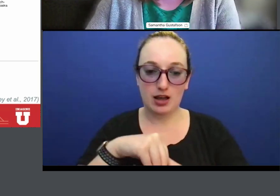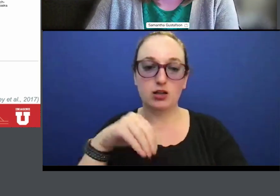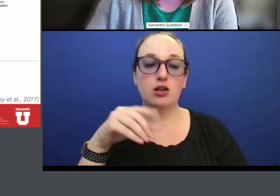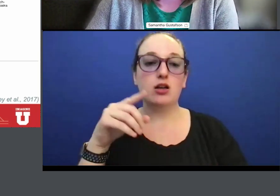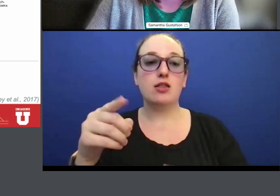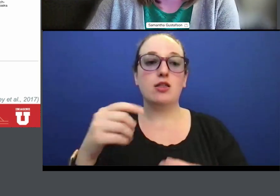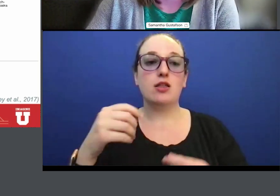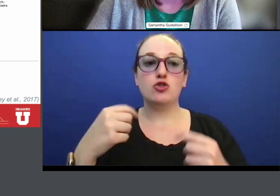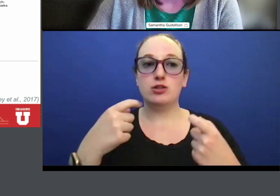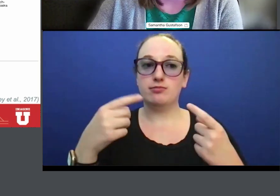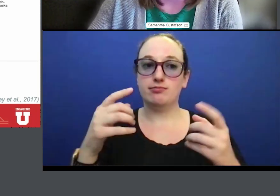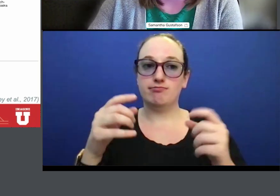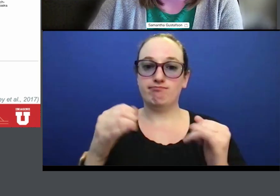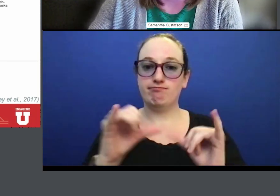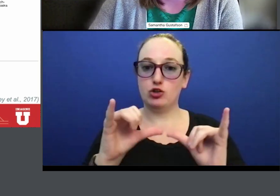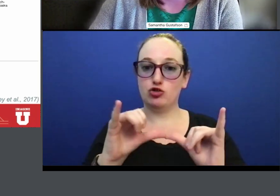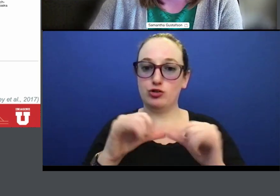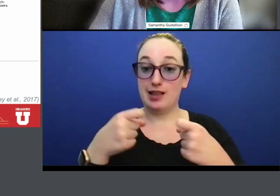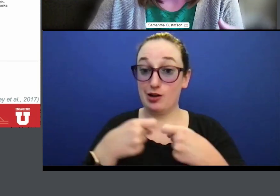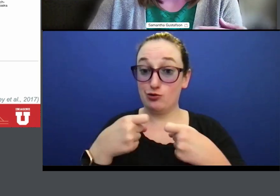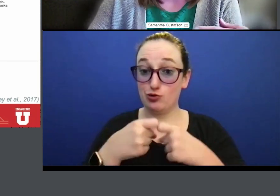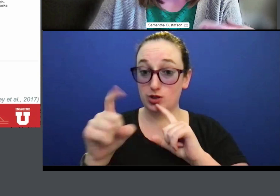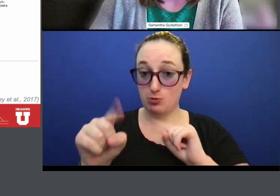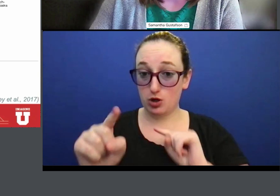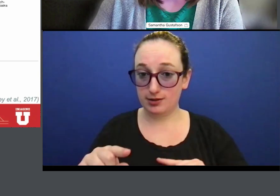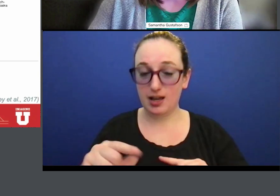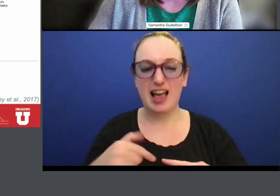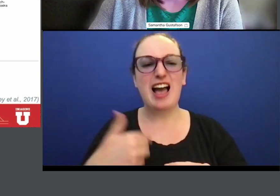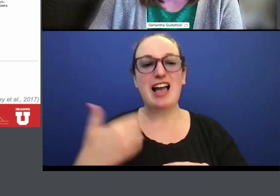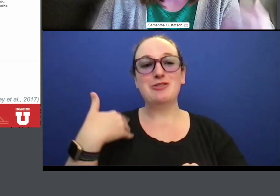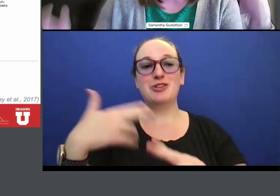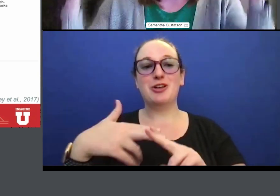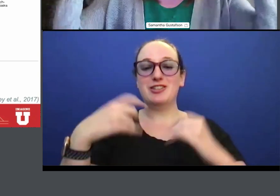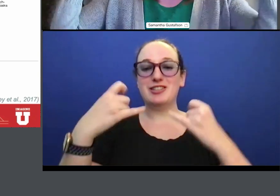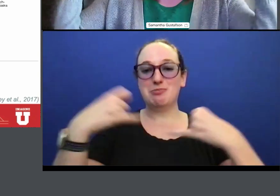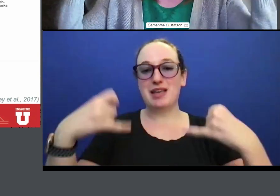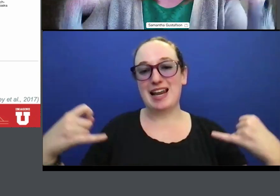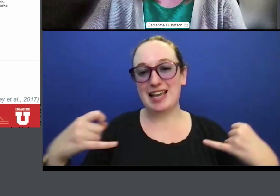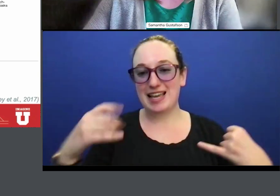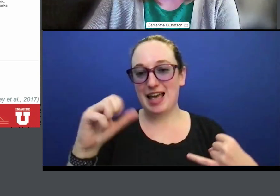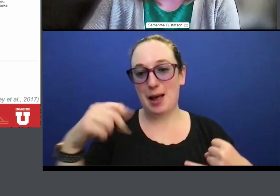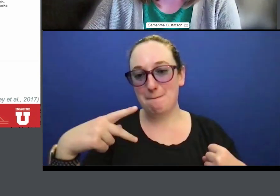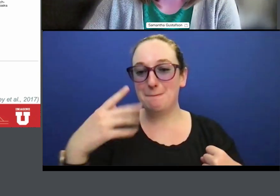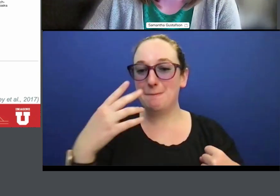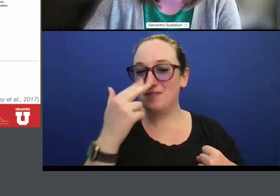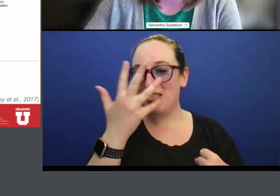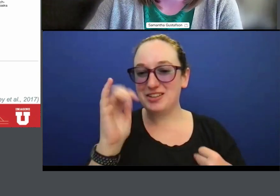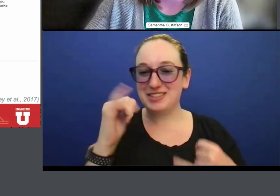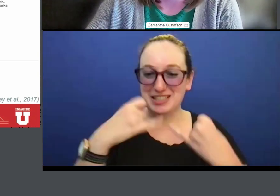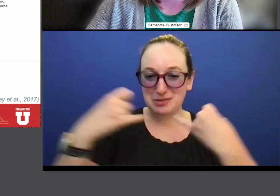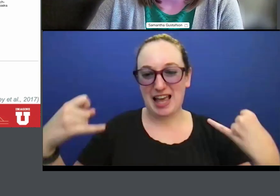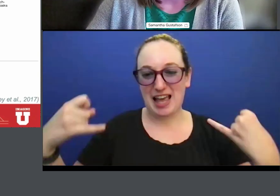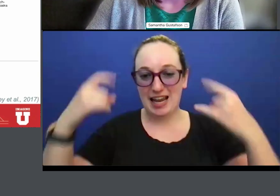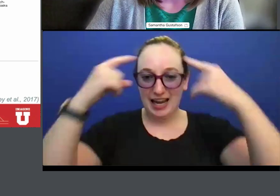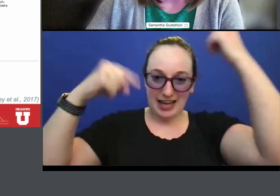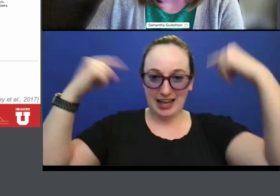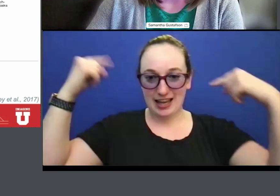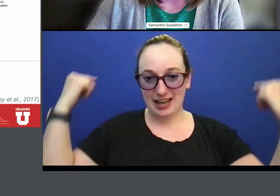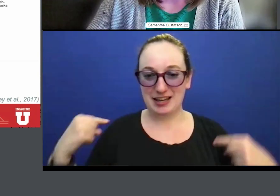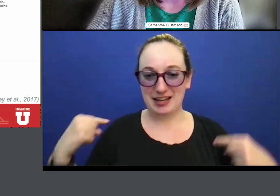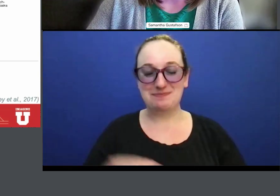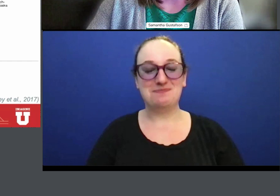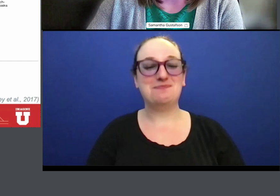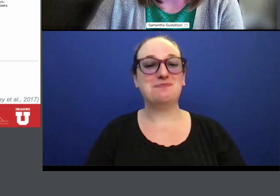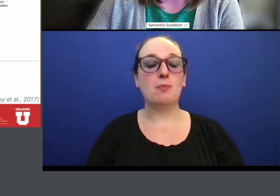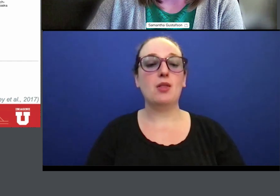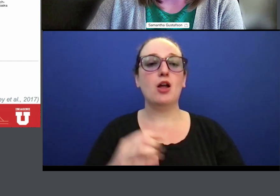electrical responses from his head. And I used to call it our spaghetti cap because it just looks like a bunch of spaghetti coming out of the head. And